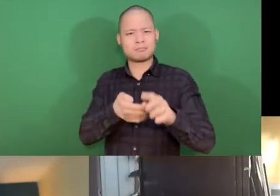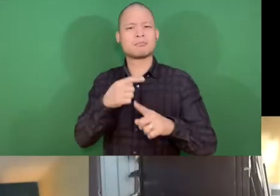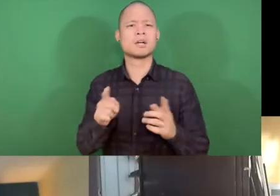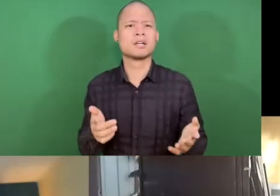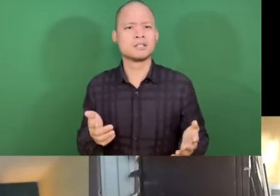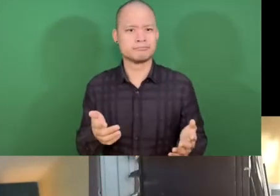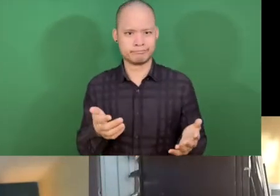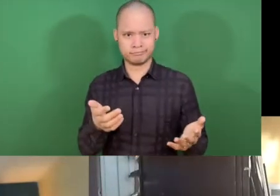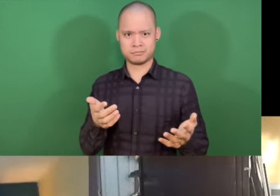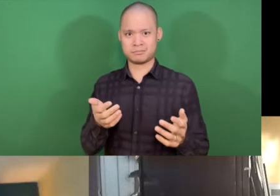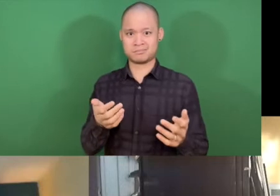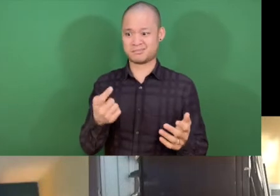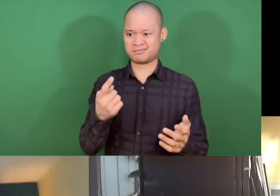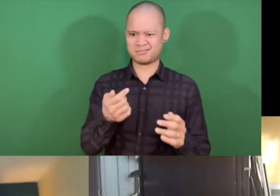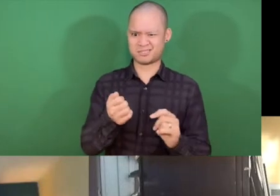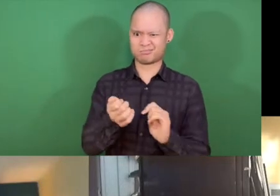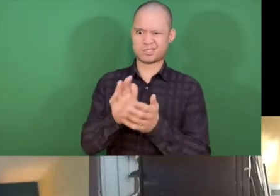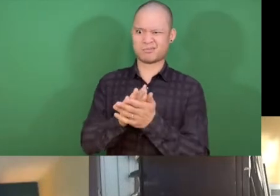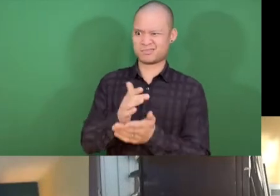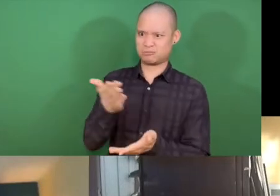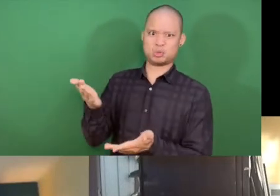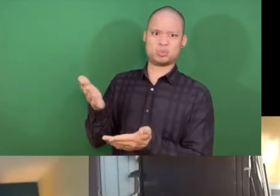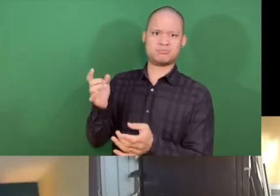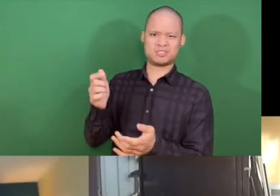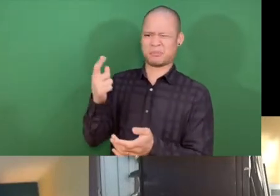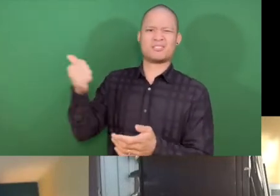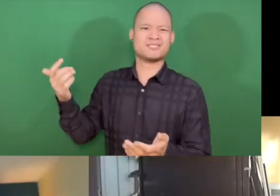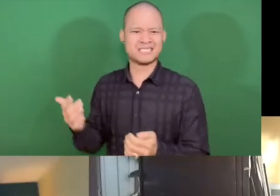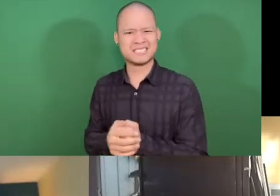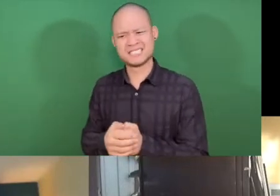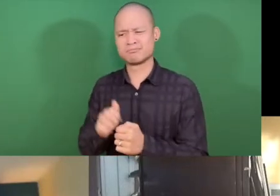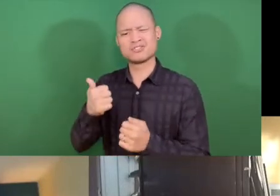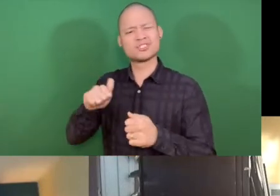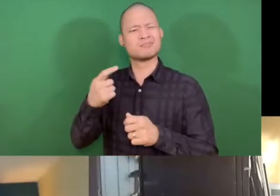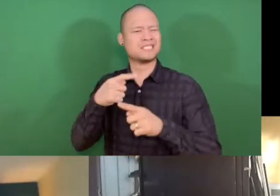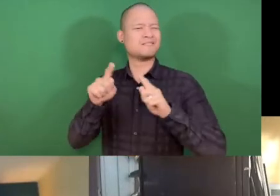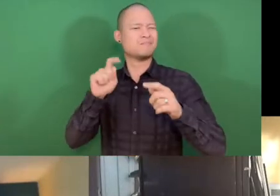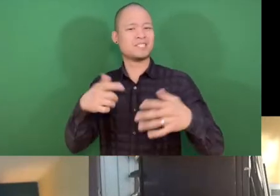and then becoming something else. It's about just trying something